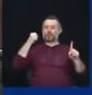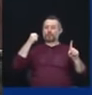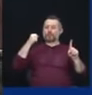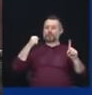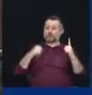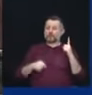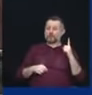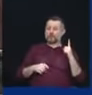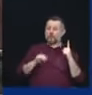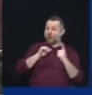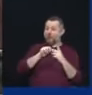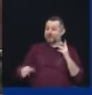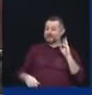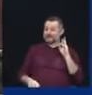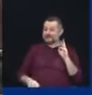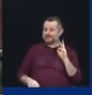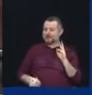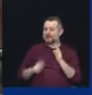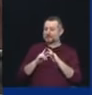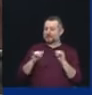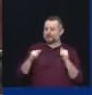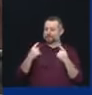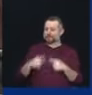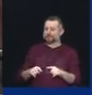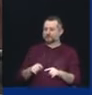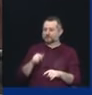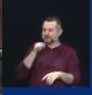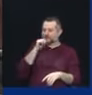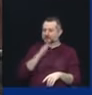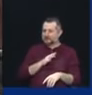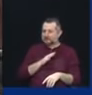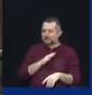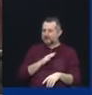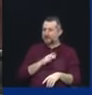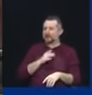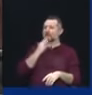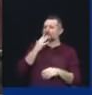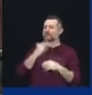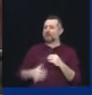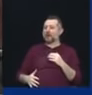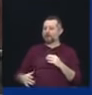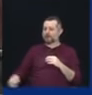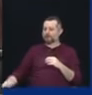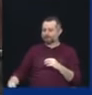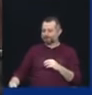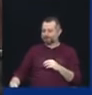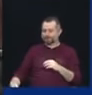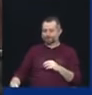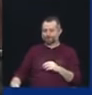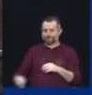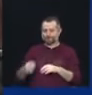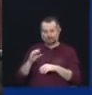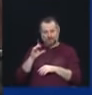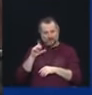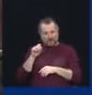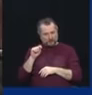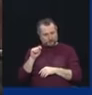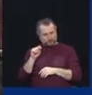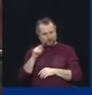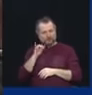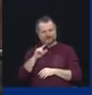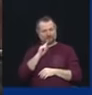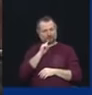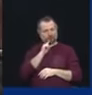women. They had blood clots, which are serious, and they had serious